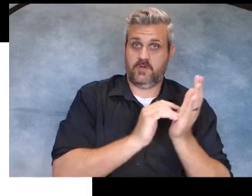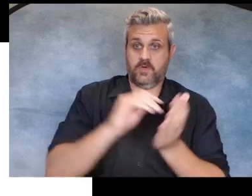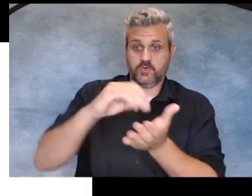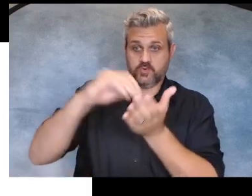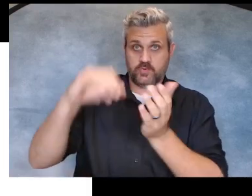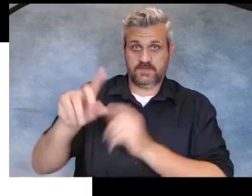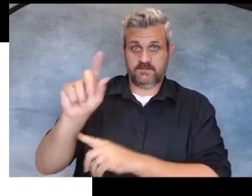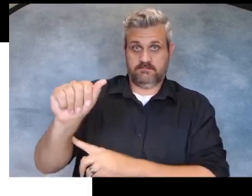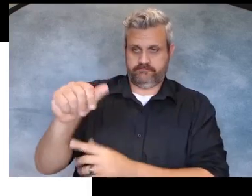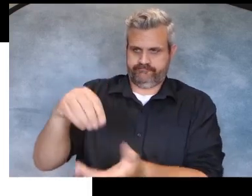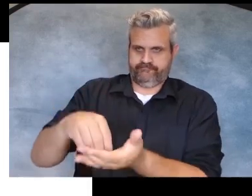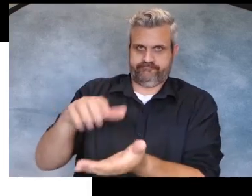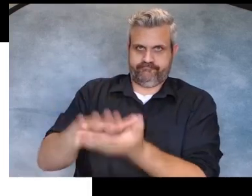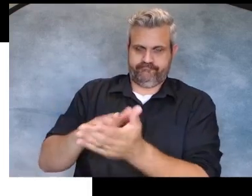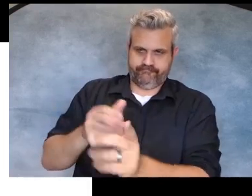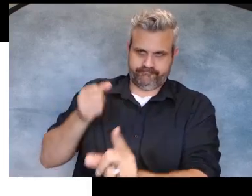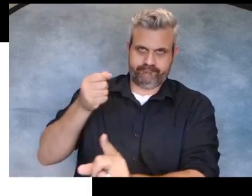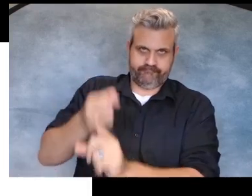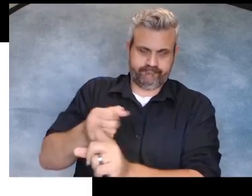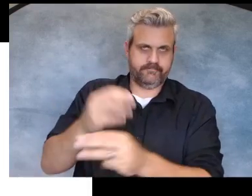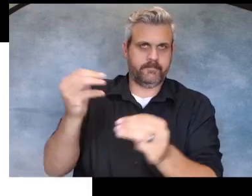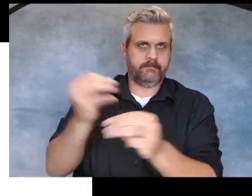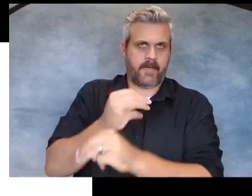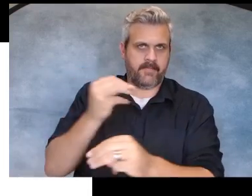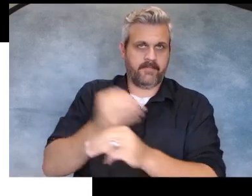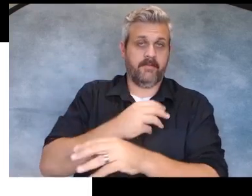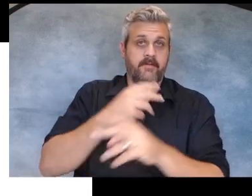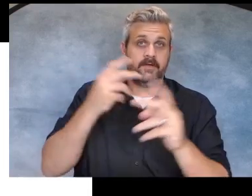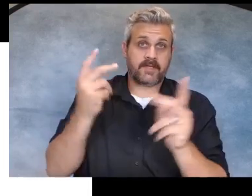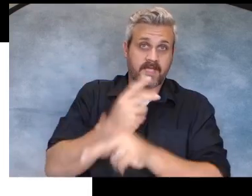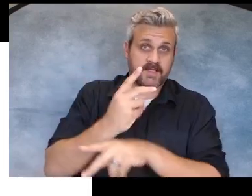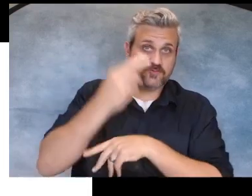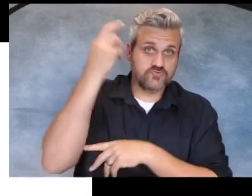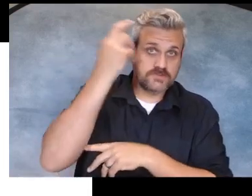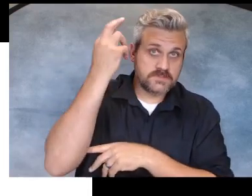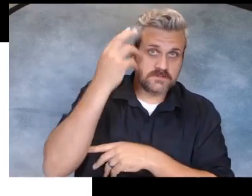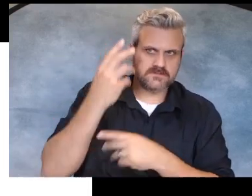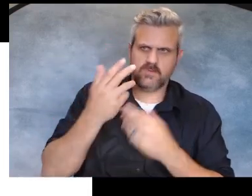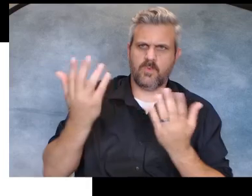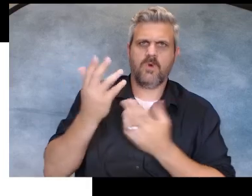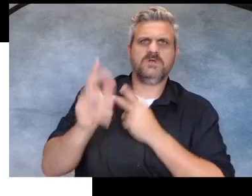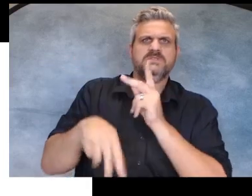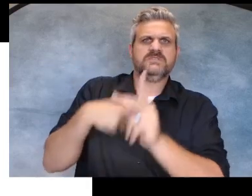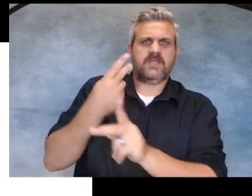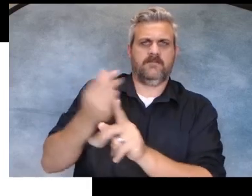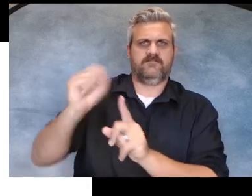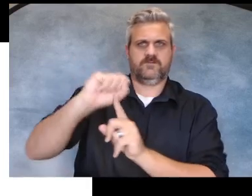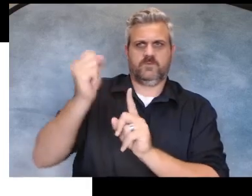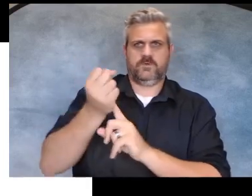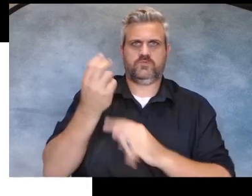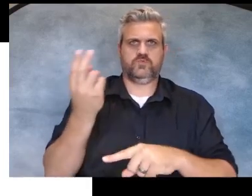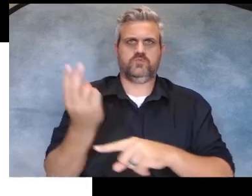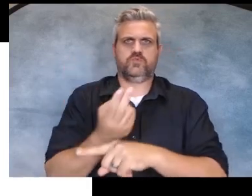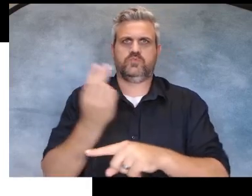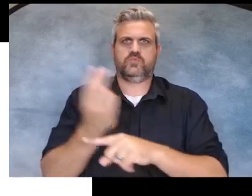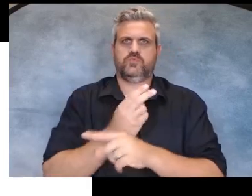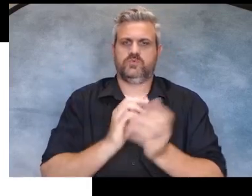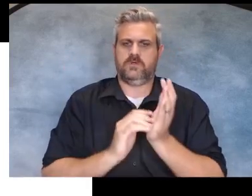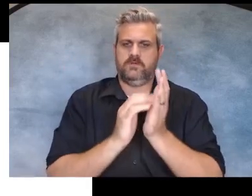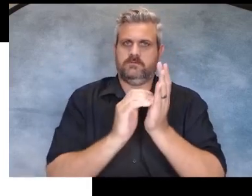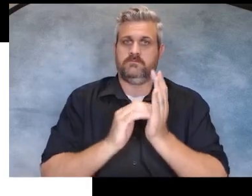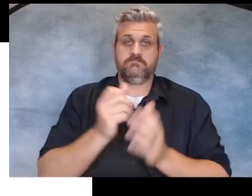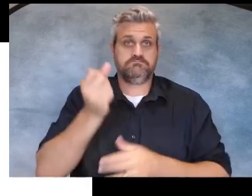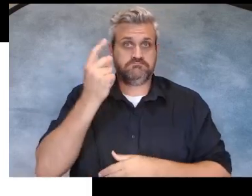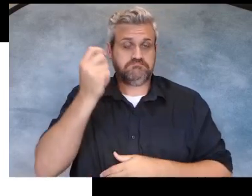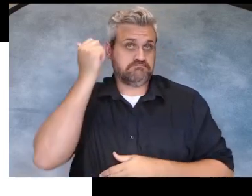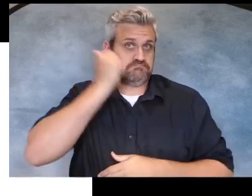a student's disability has documented impact on math calculation, reasoning, and under what conditions a student will use a calculator